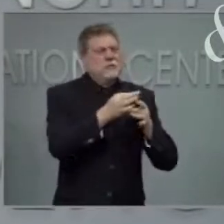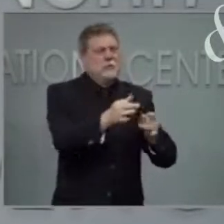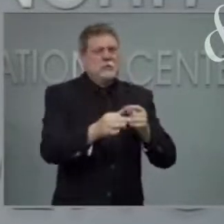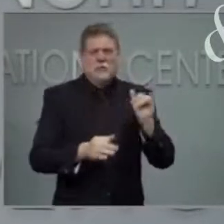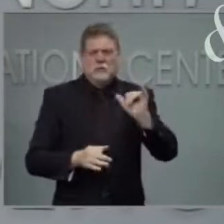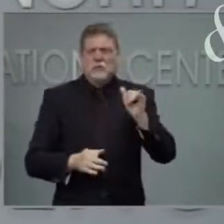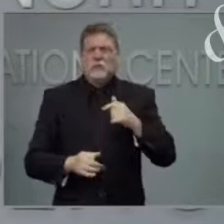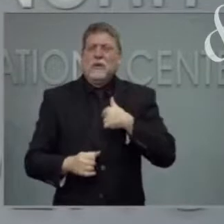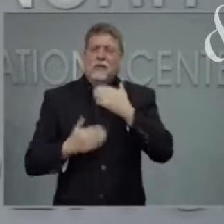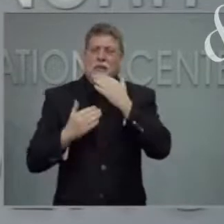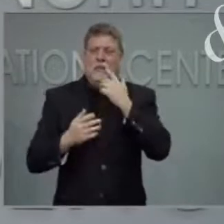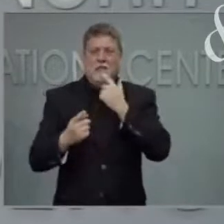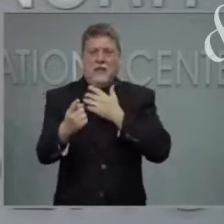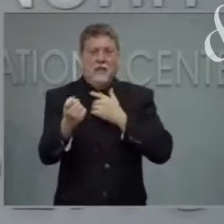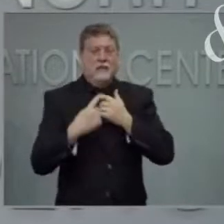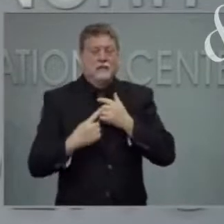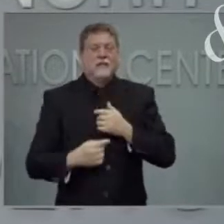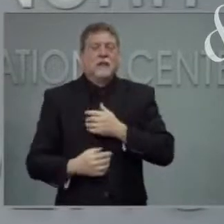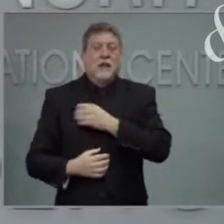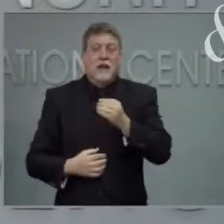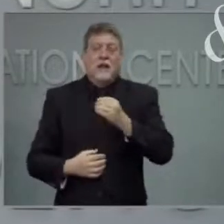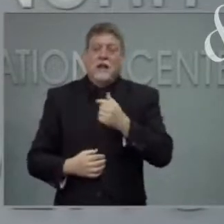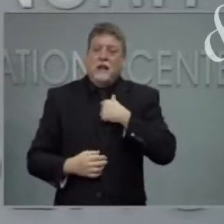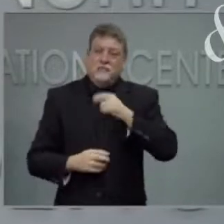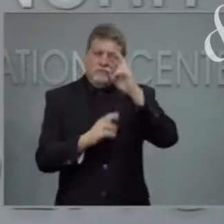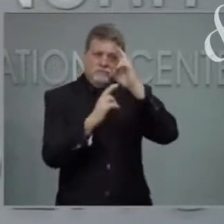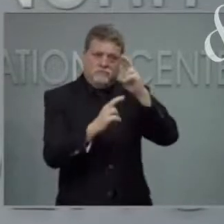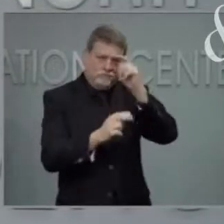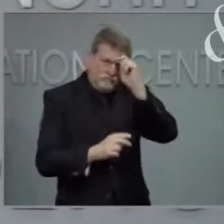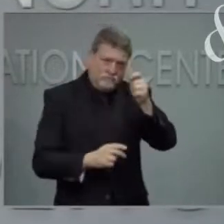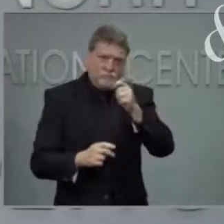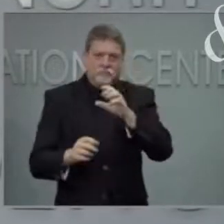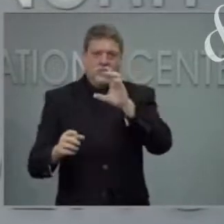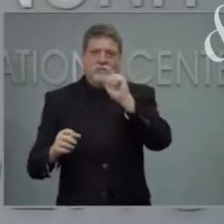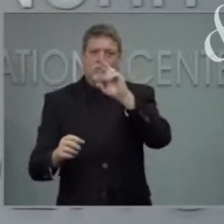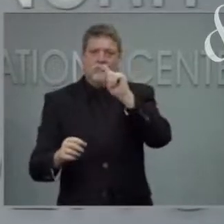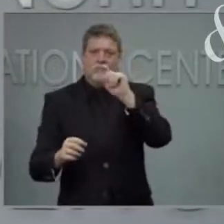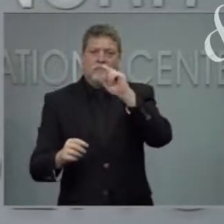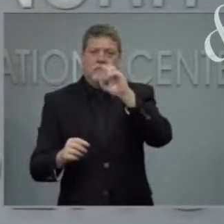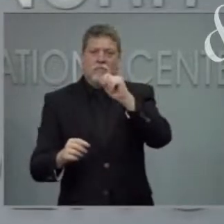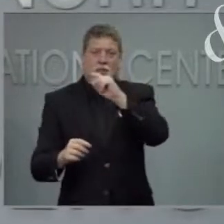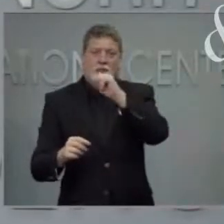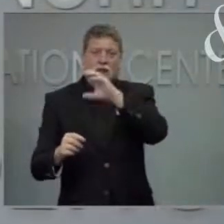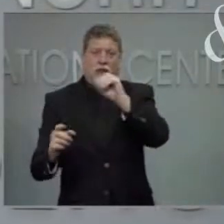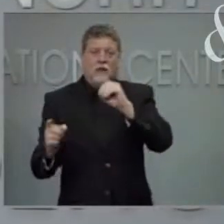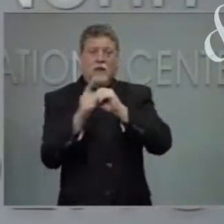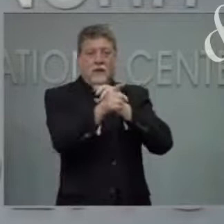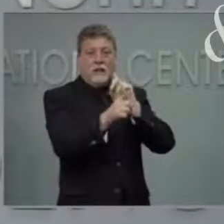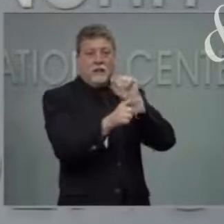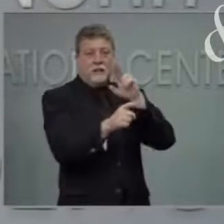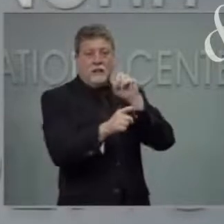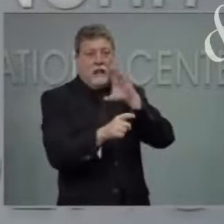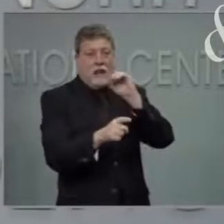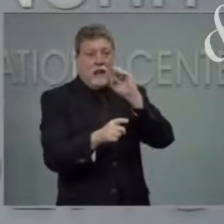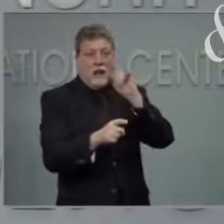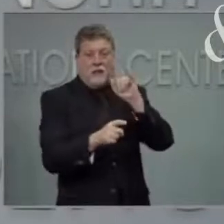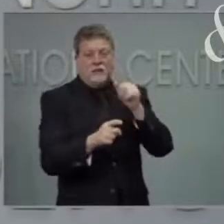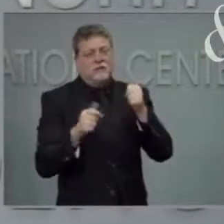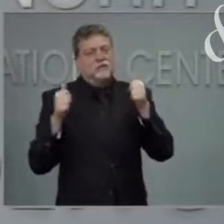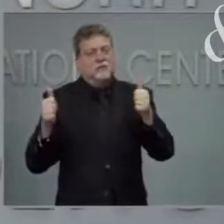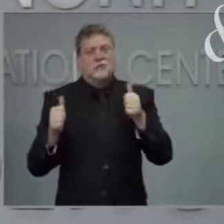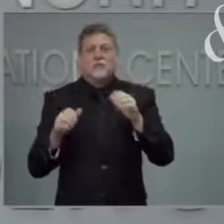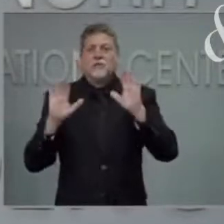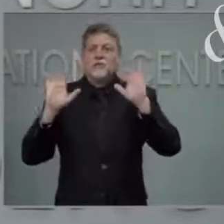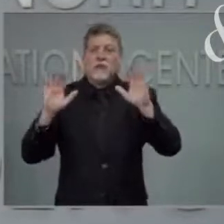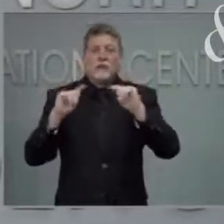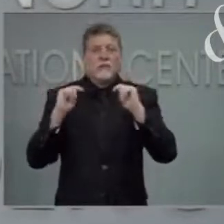there, and thank you for asking me the question, and hats off to the folks in Carteret County and Dare County. Great job. One team, one